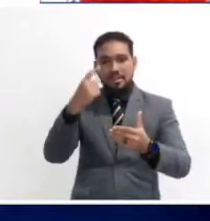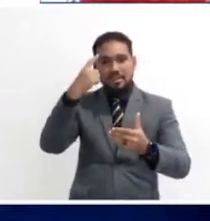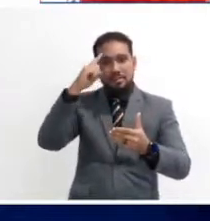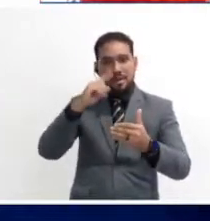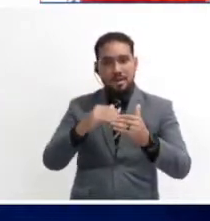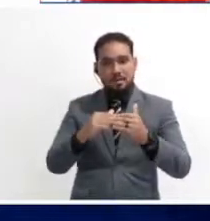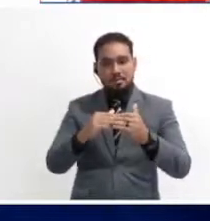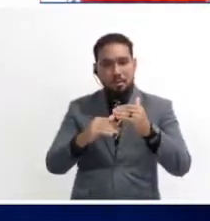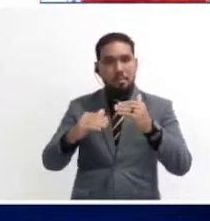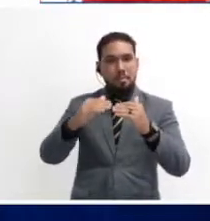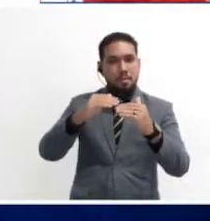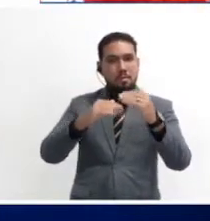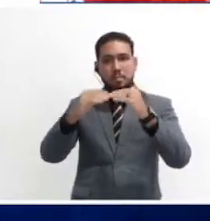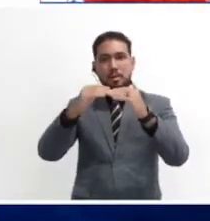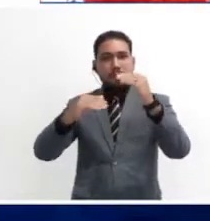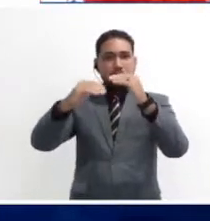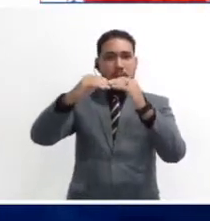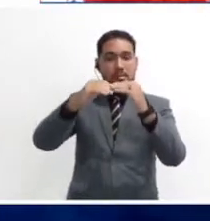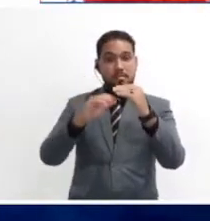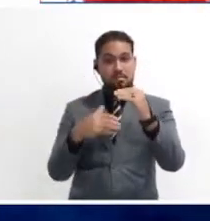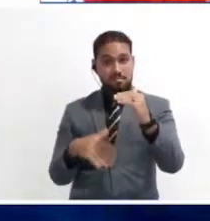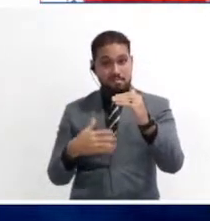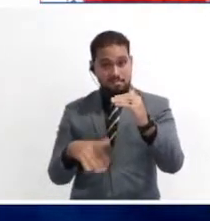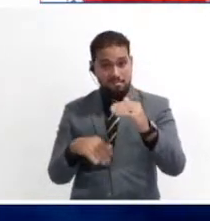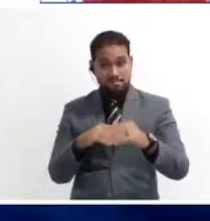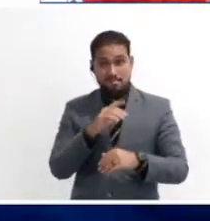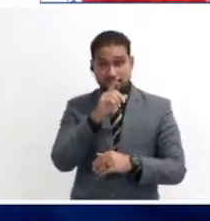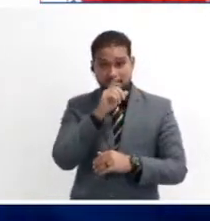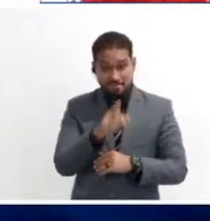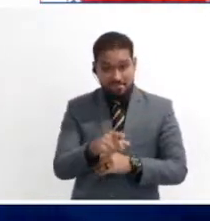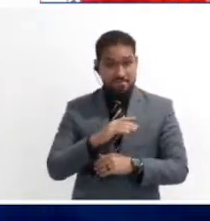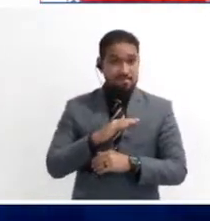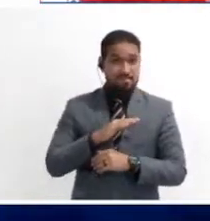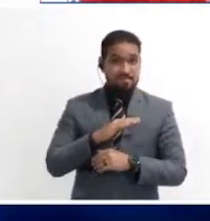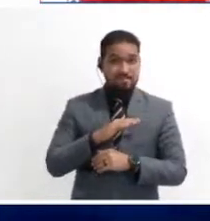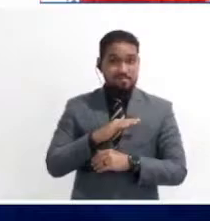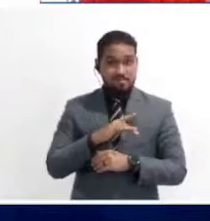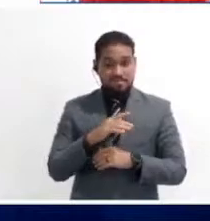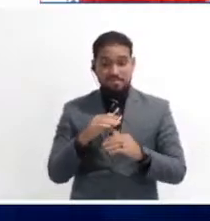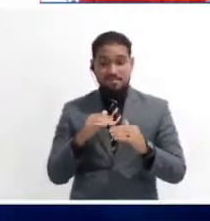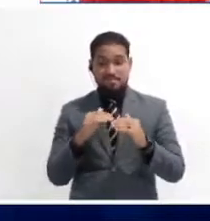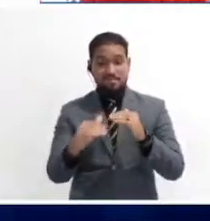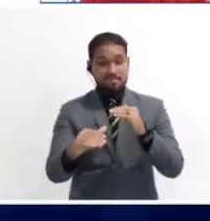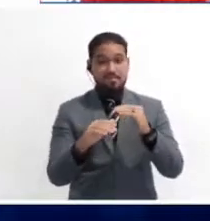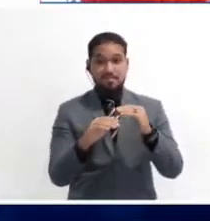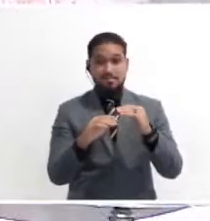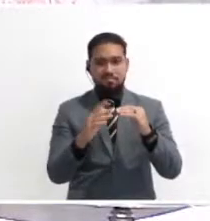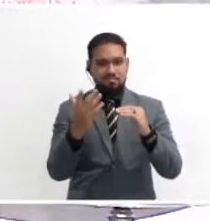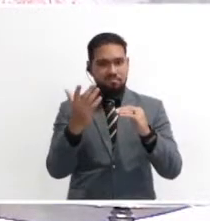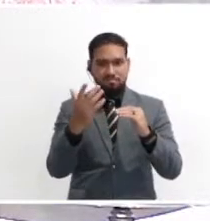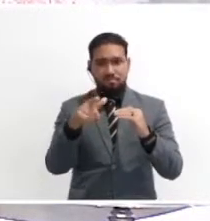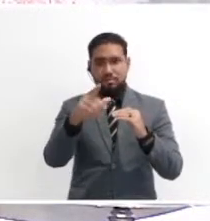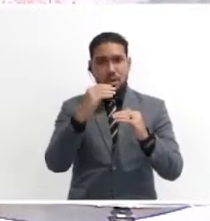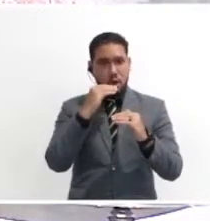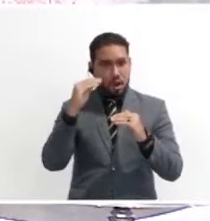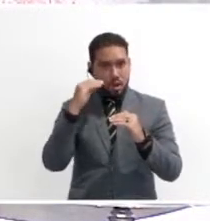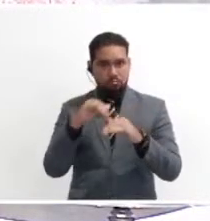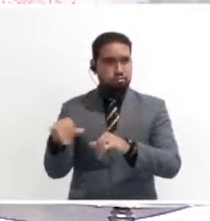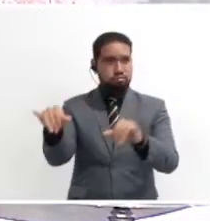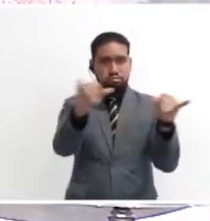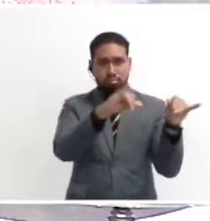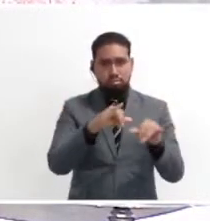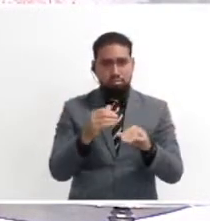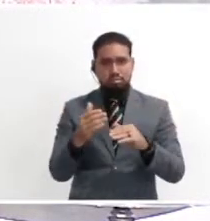block that's used, well, it's used in wafer fab, but it's also used in substrates and packaging